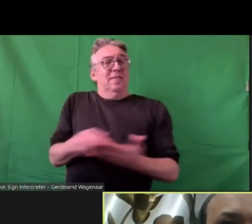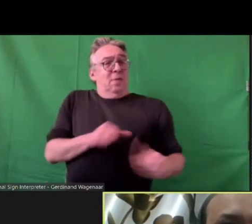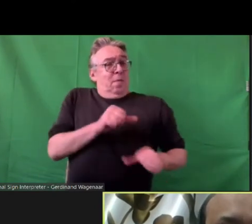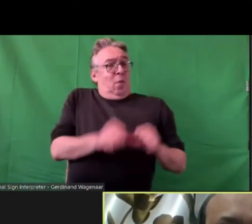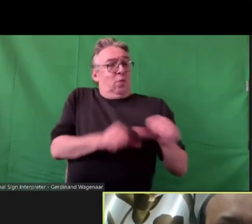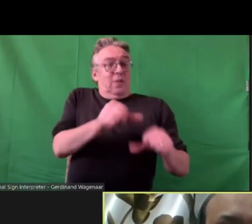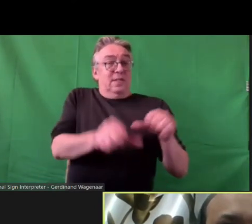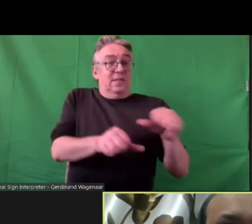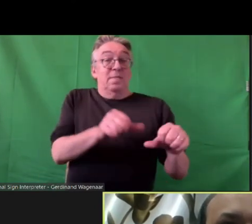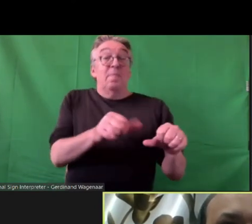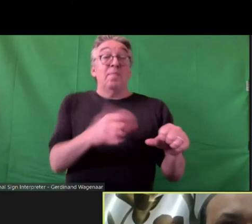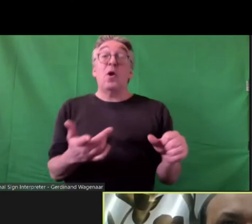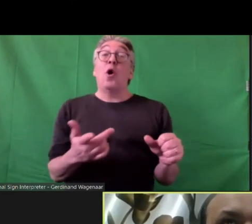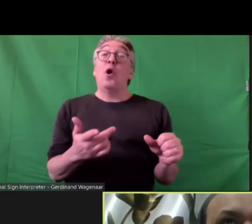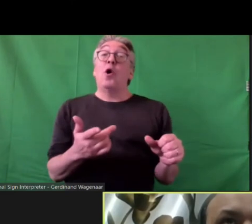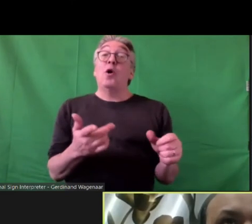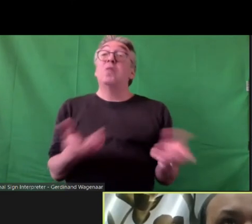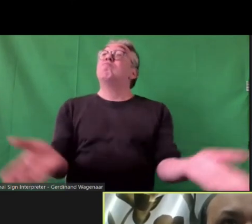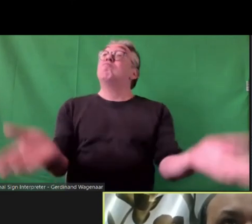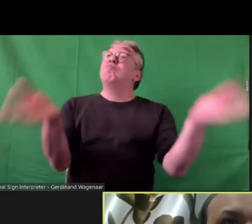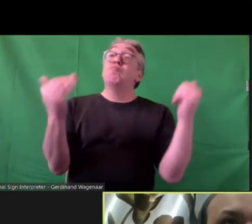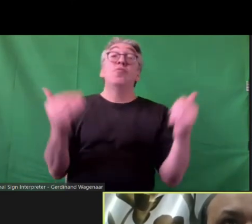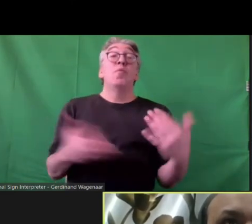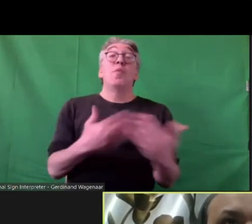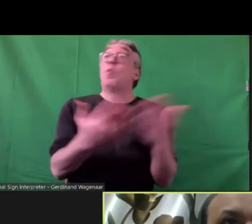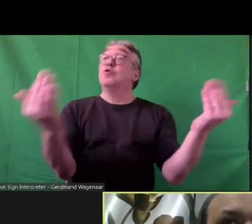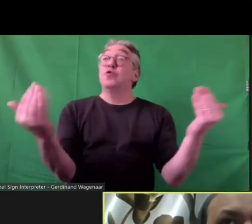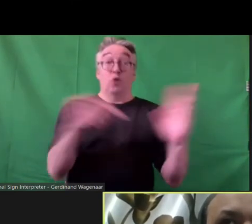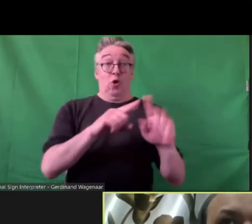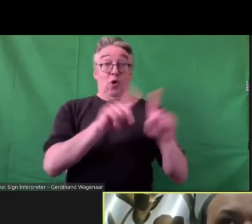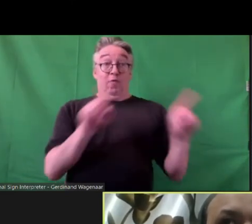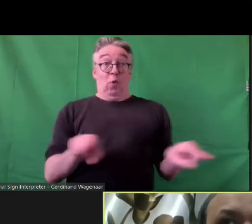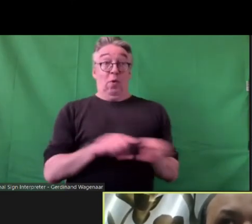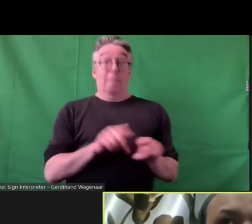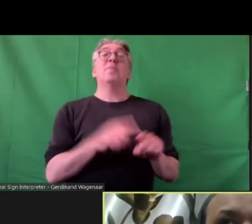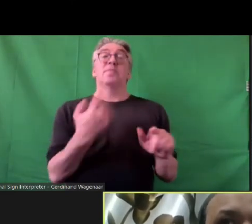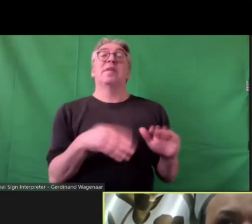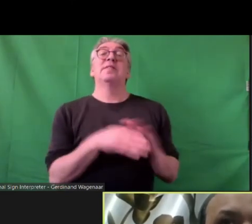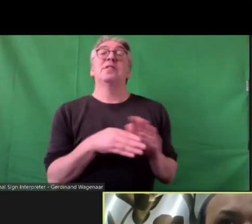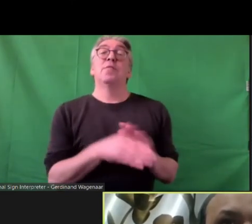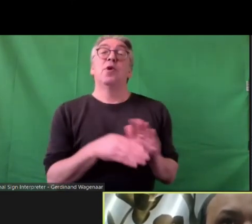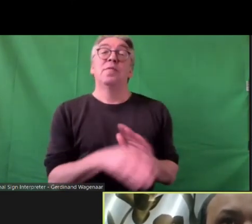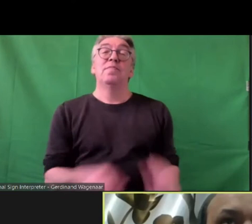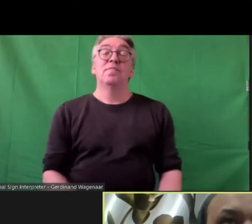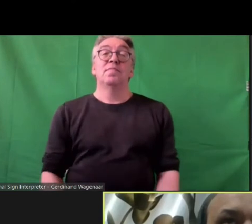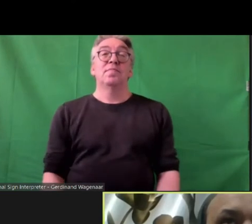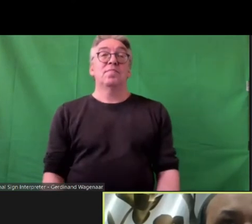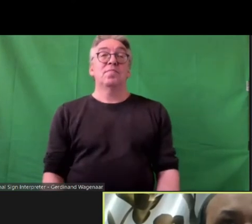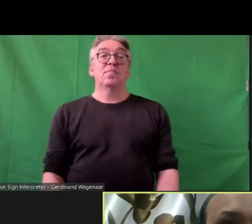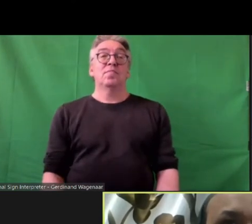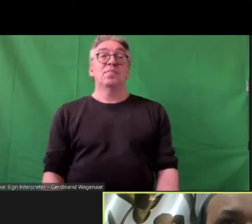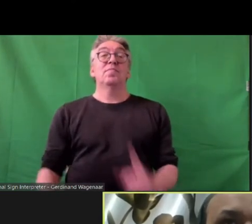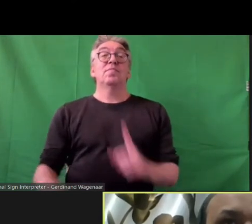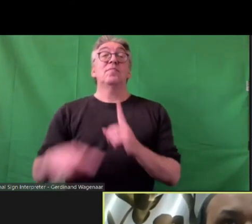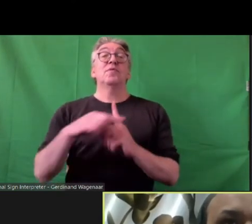must be accessible. Hence, there is opportunity has created to recruit number of people with disabilities as a beta